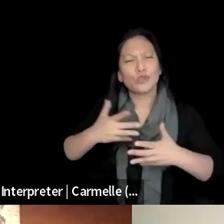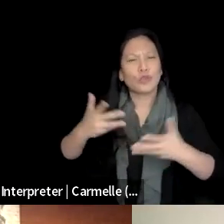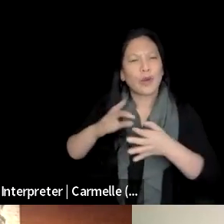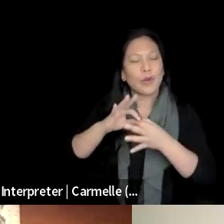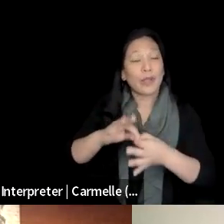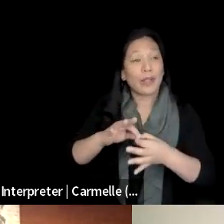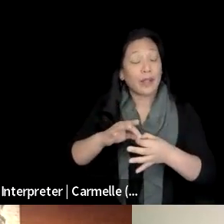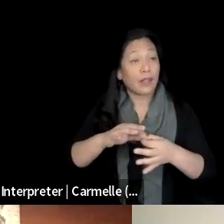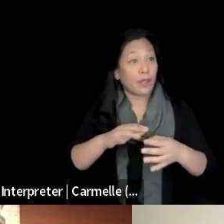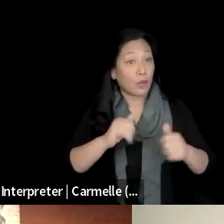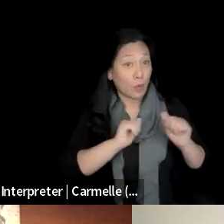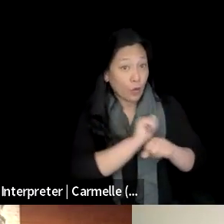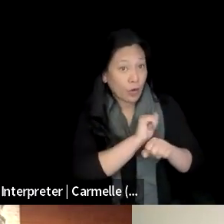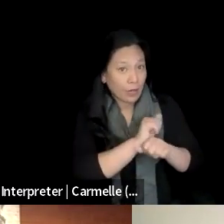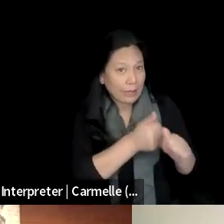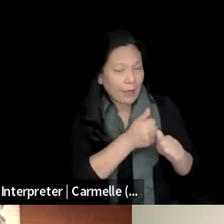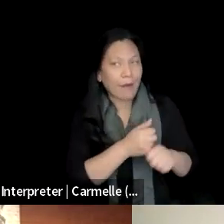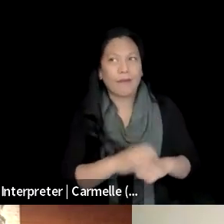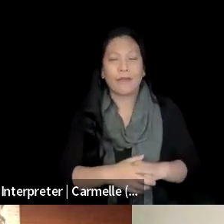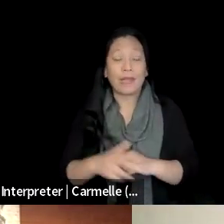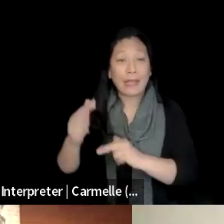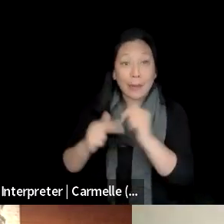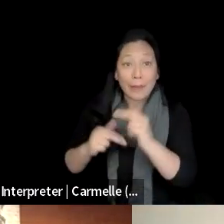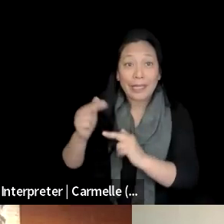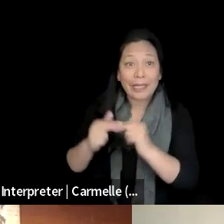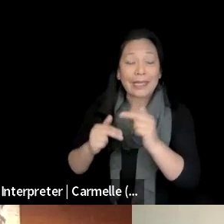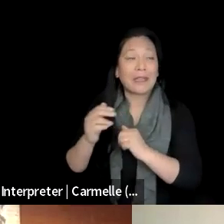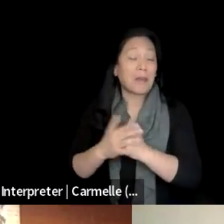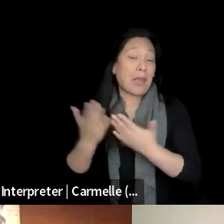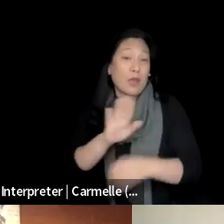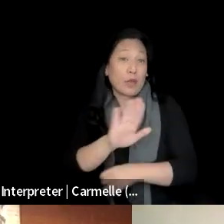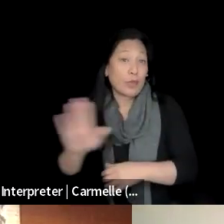institution, their lives. Like sometimes people have worries about like,